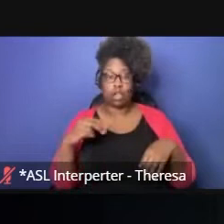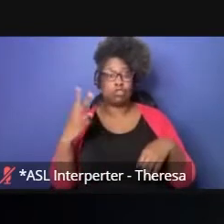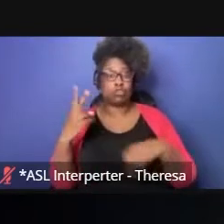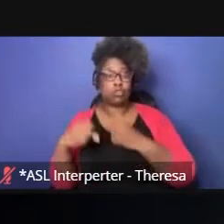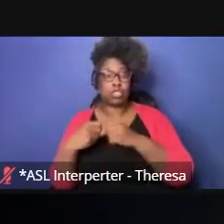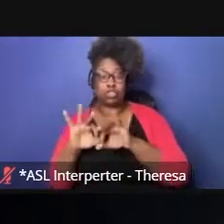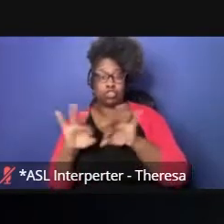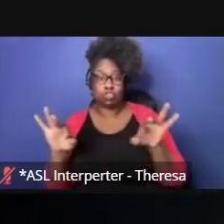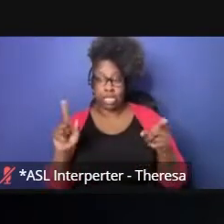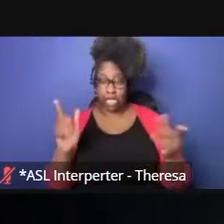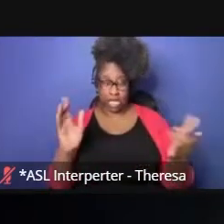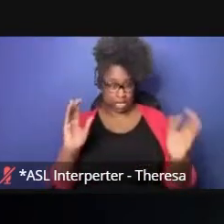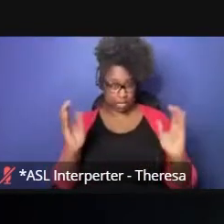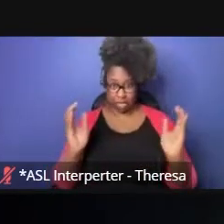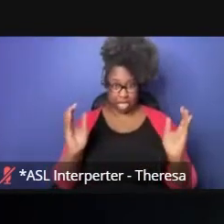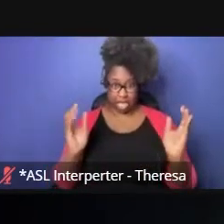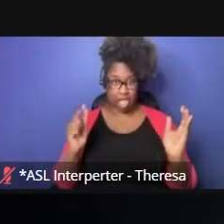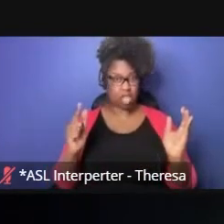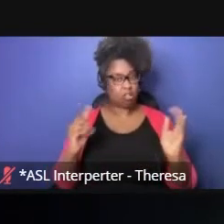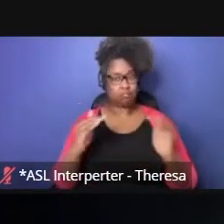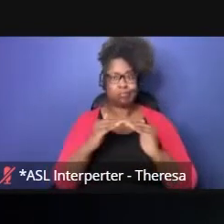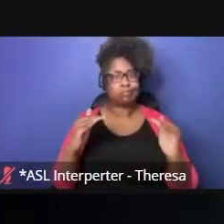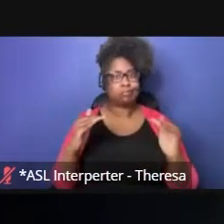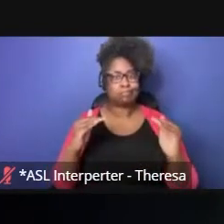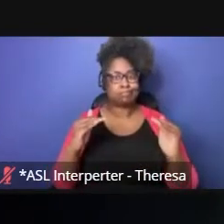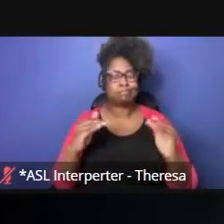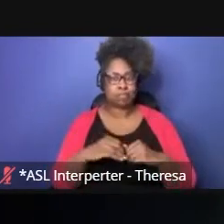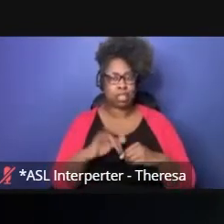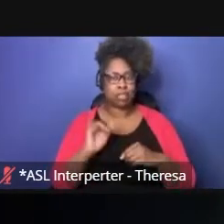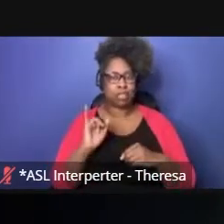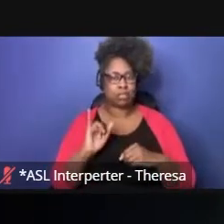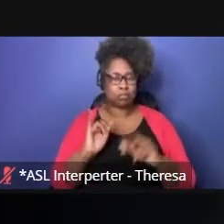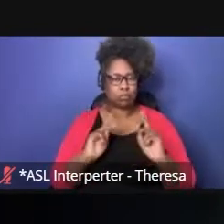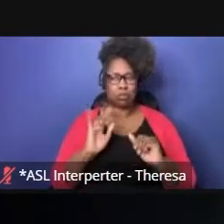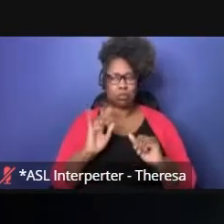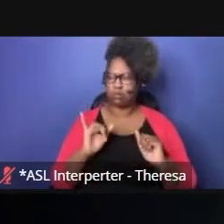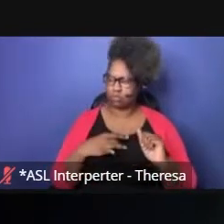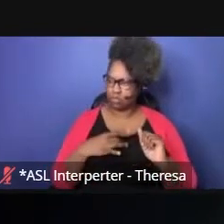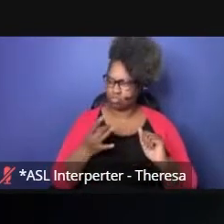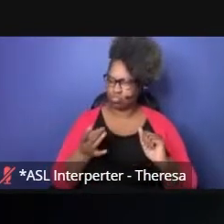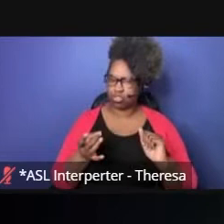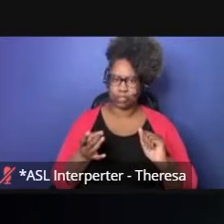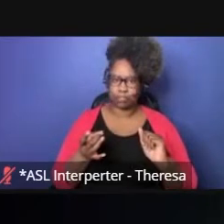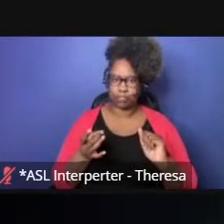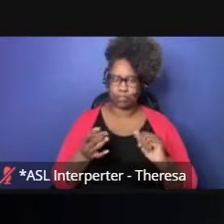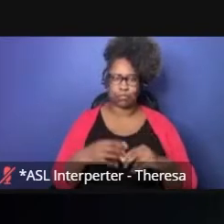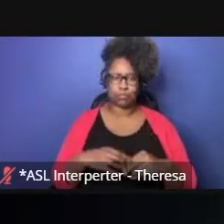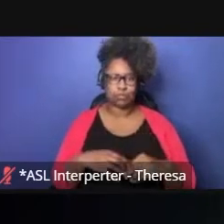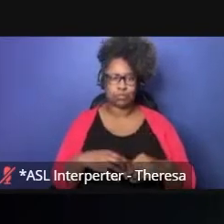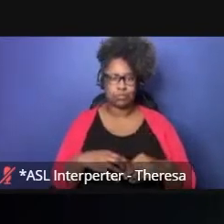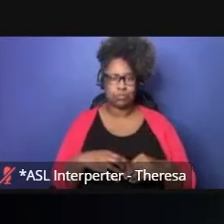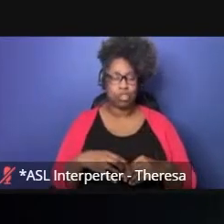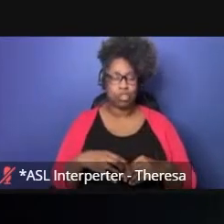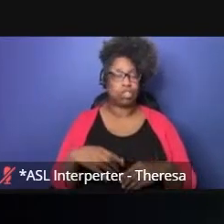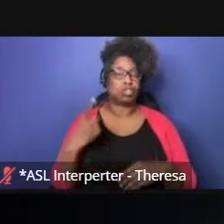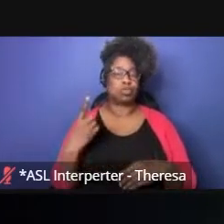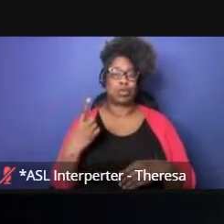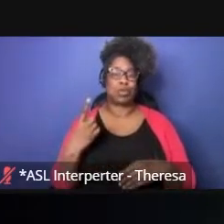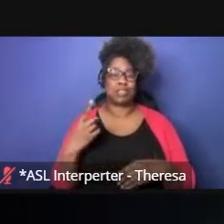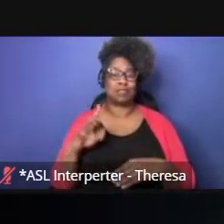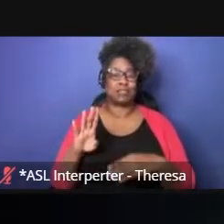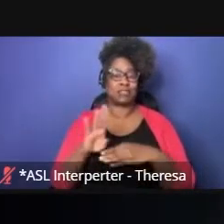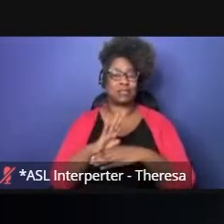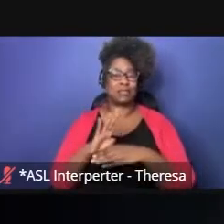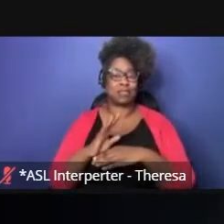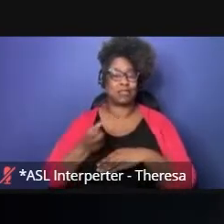degree. So that was very interesting to our people. So we've highlighted one of our entrepreneurs, and he owns